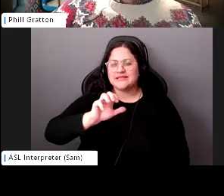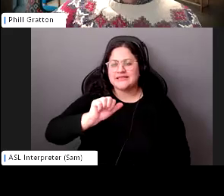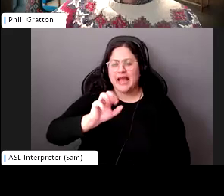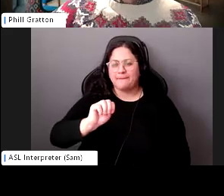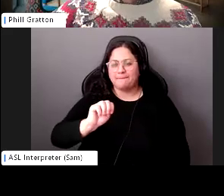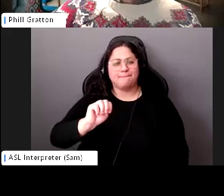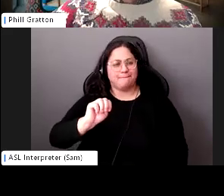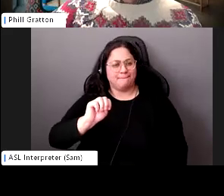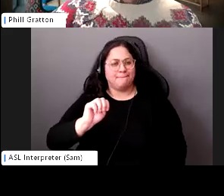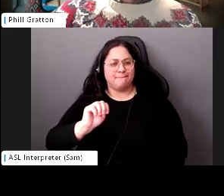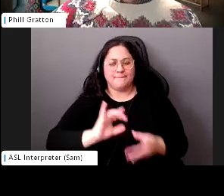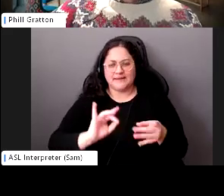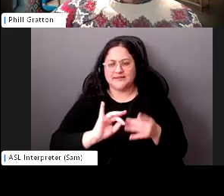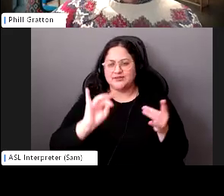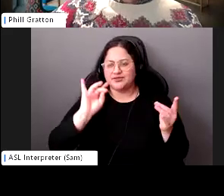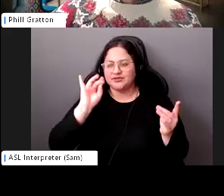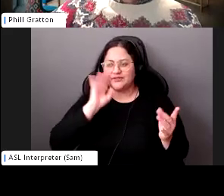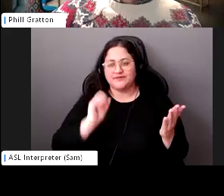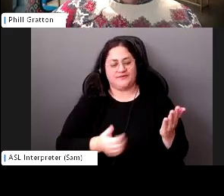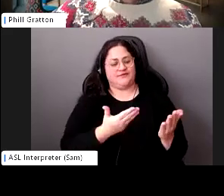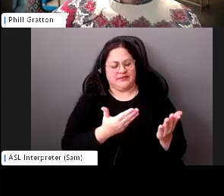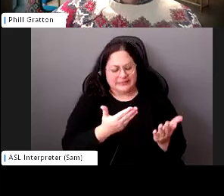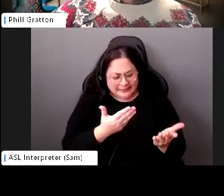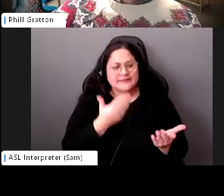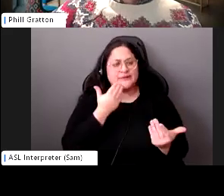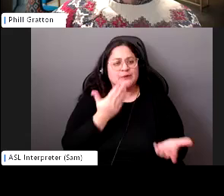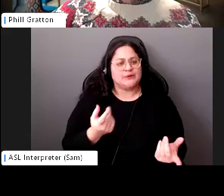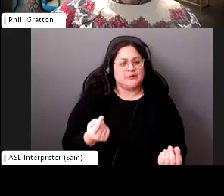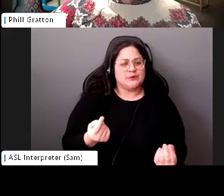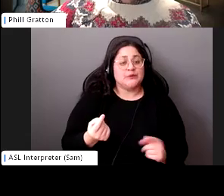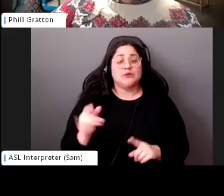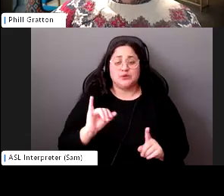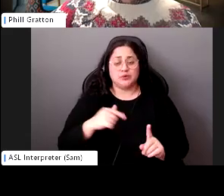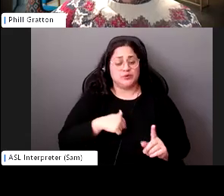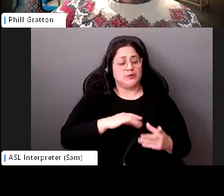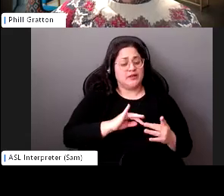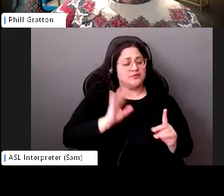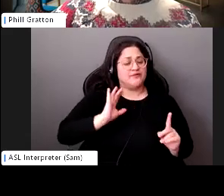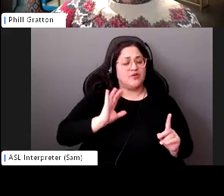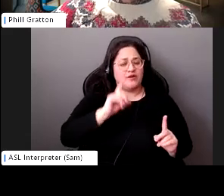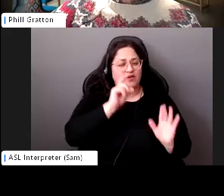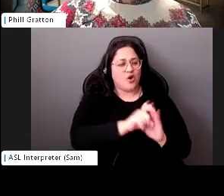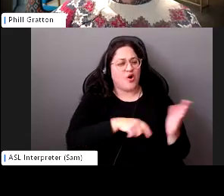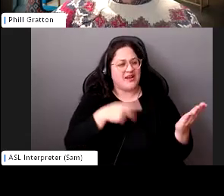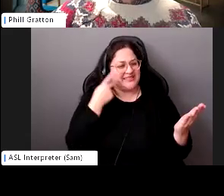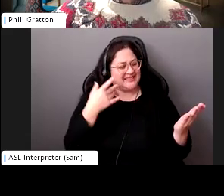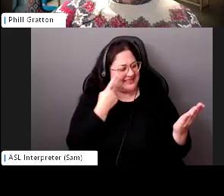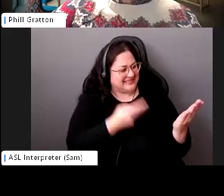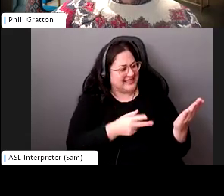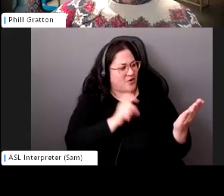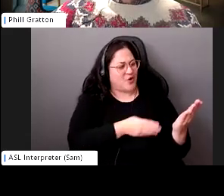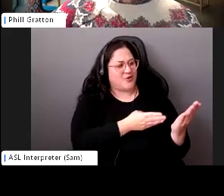these photos and it's hard to know sometimes if they're real or not. If ChatGPT if you see a photo that was created